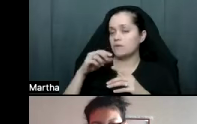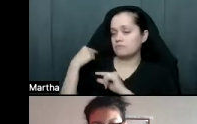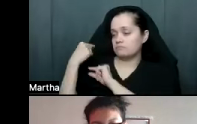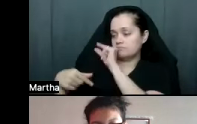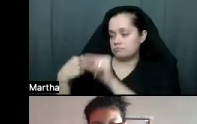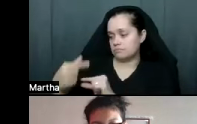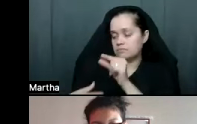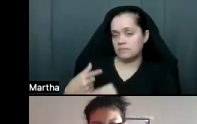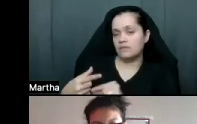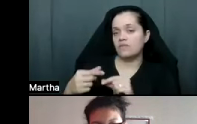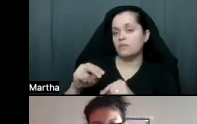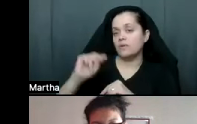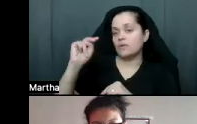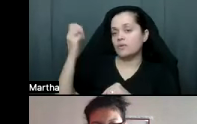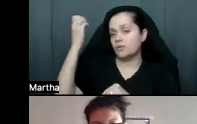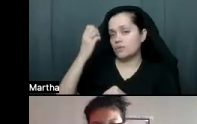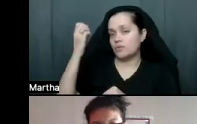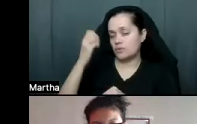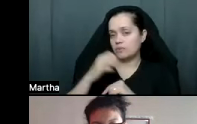Northern European heritage.